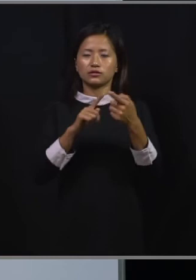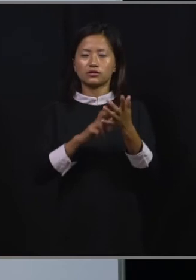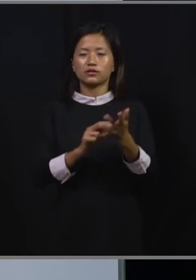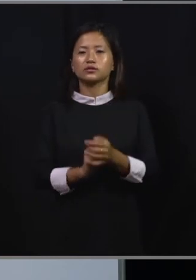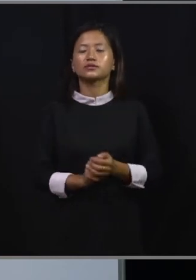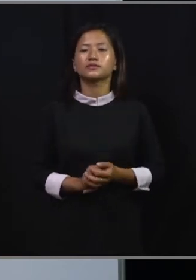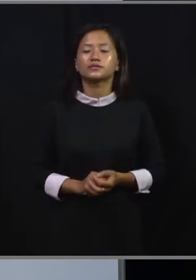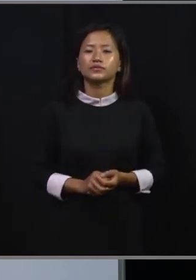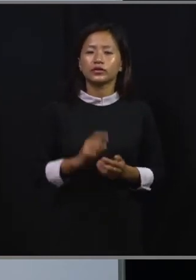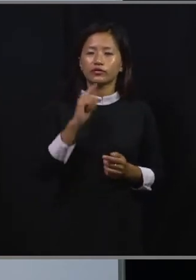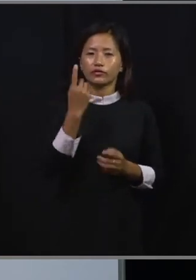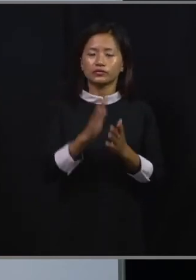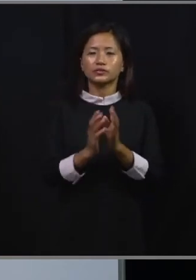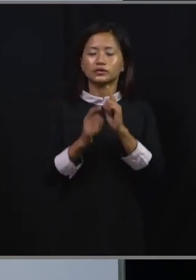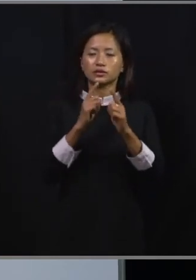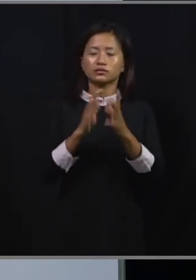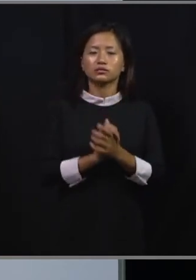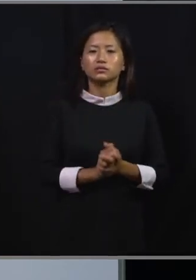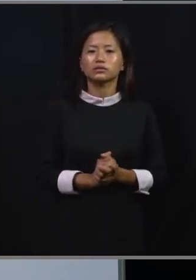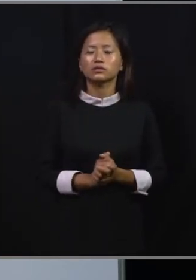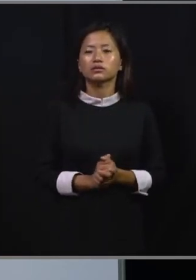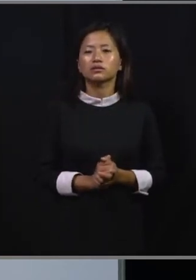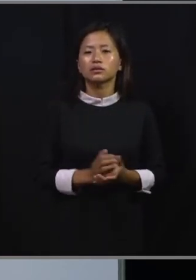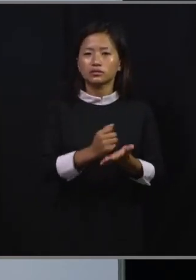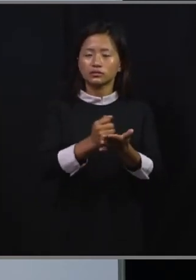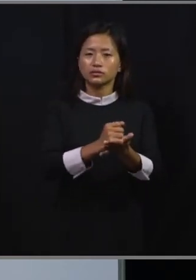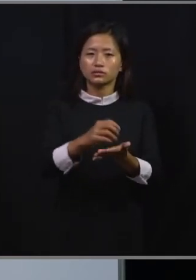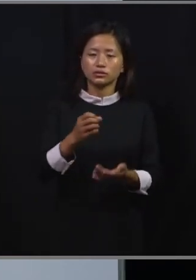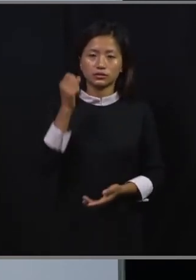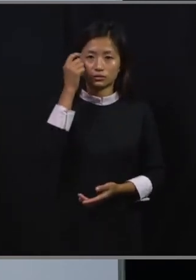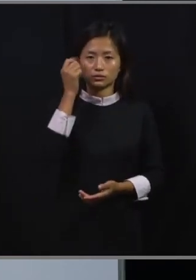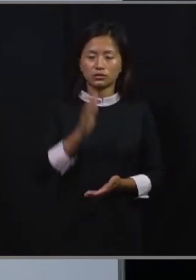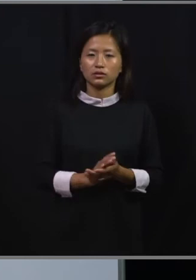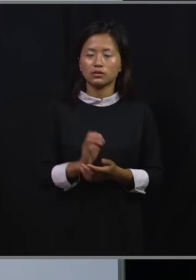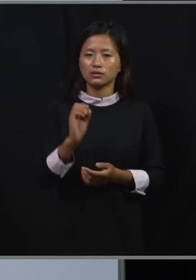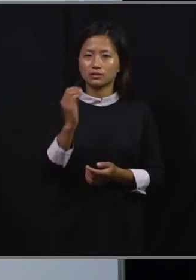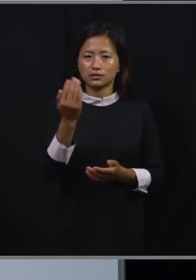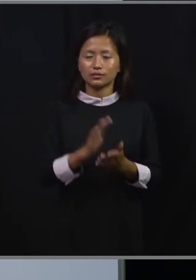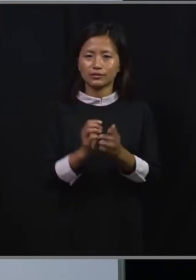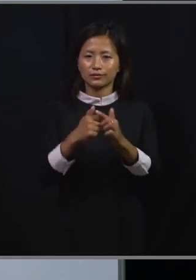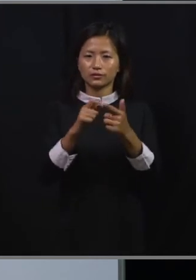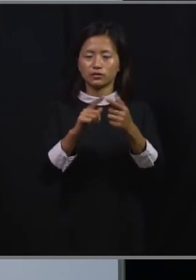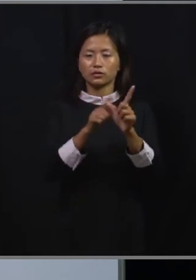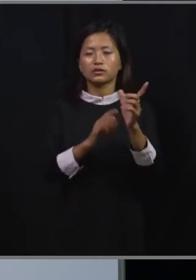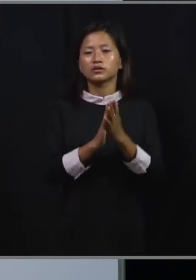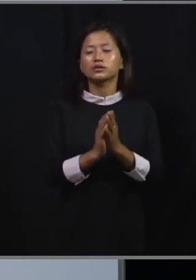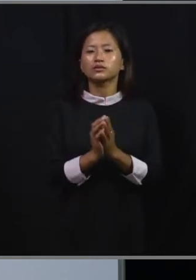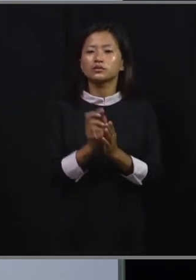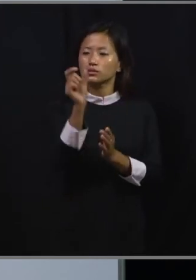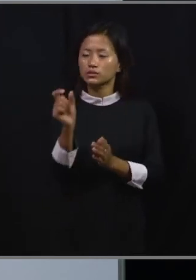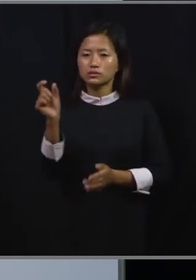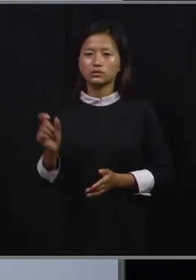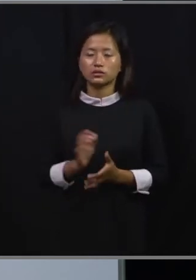Okay, so before discussing the Heisens Principle, let's try to understand some keywords. This is wavefront. That is